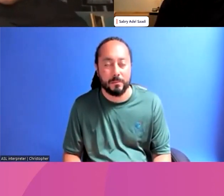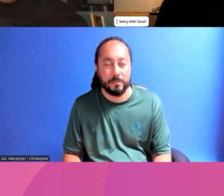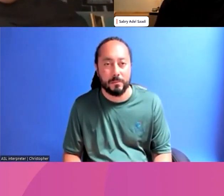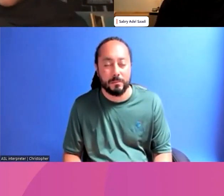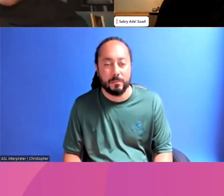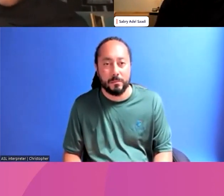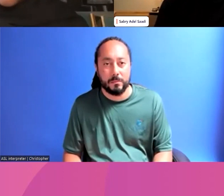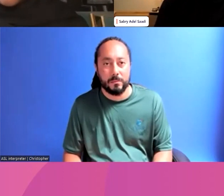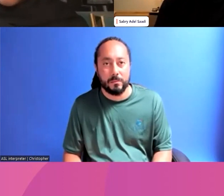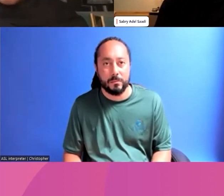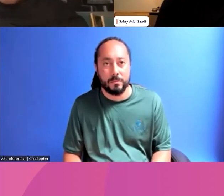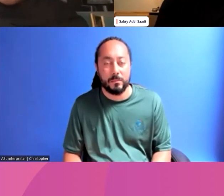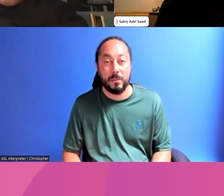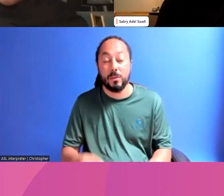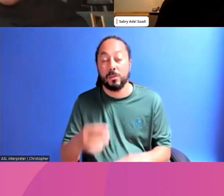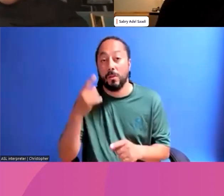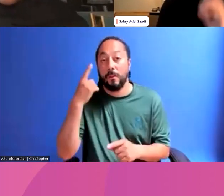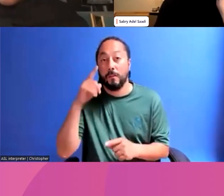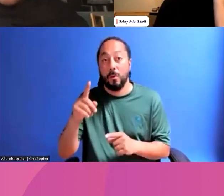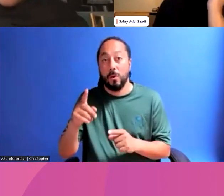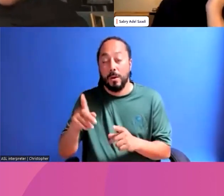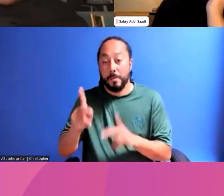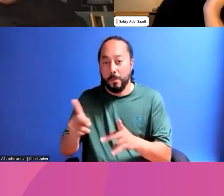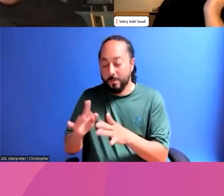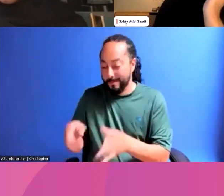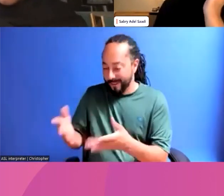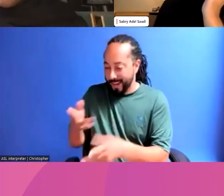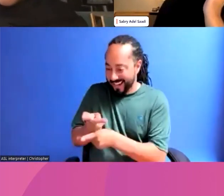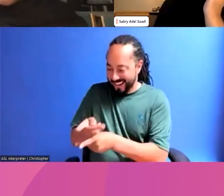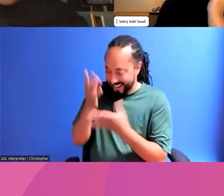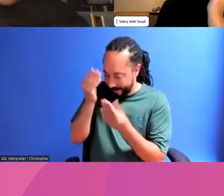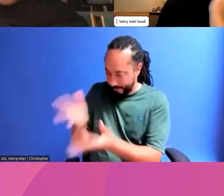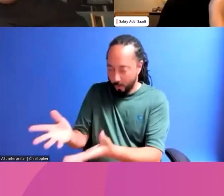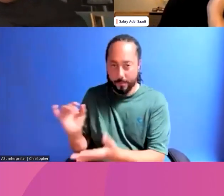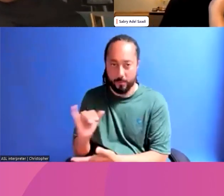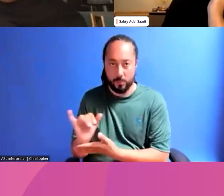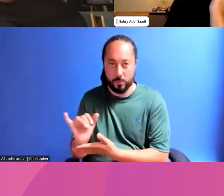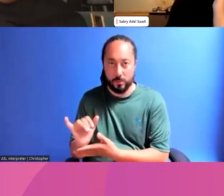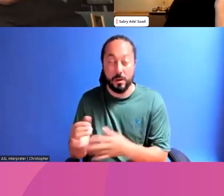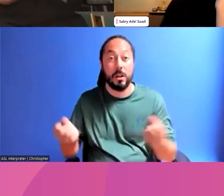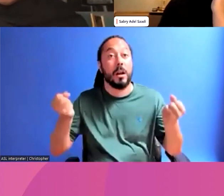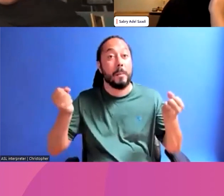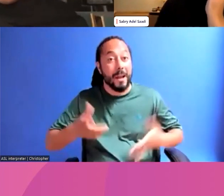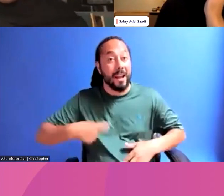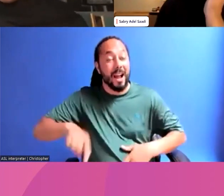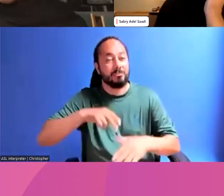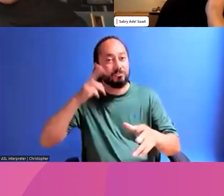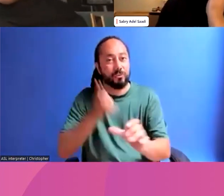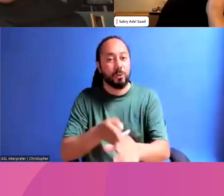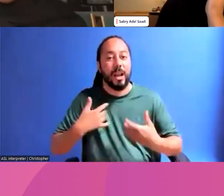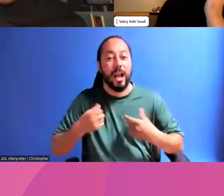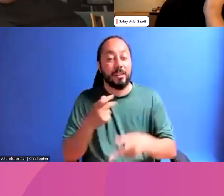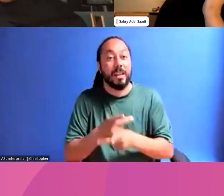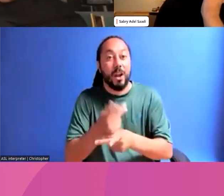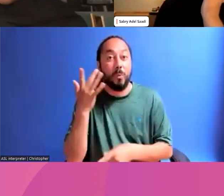the people that are providing the care, I think would go a long way, because many of us, when we go into healthcare, for one, like we don't go into with the intentions